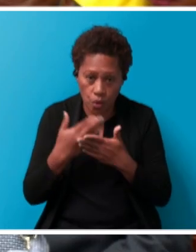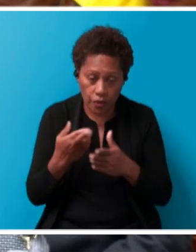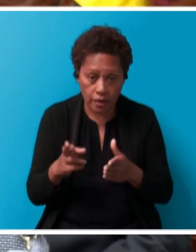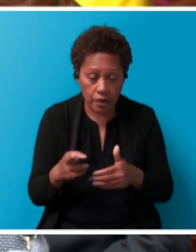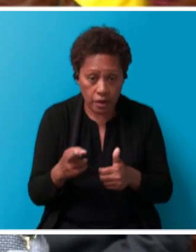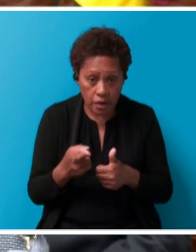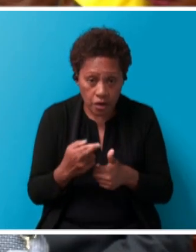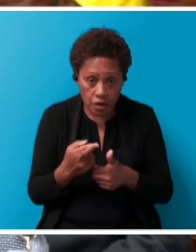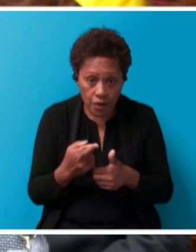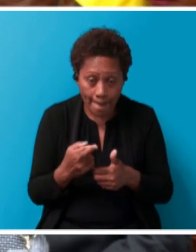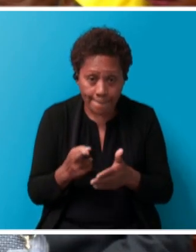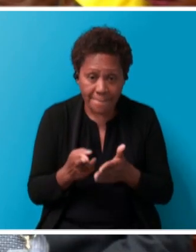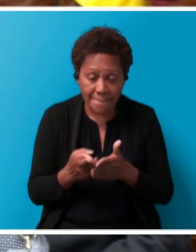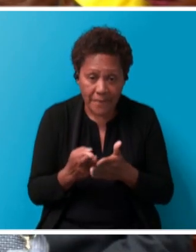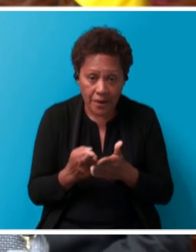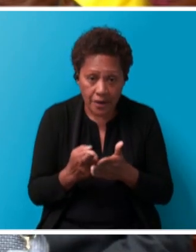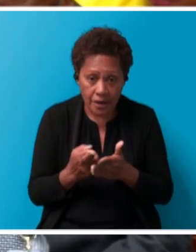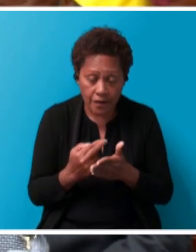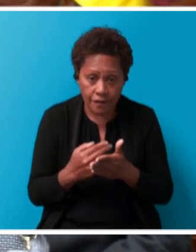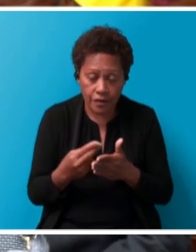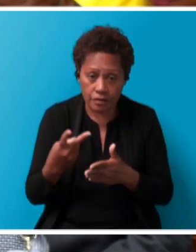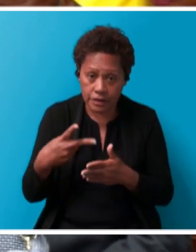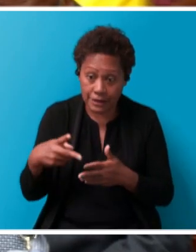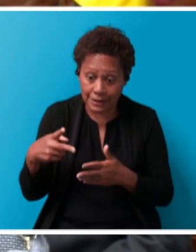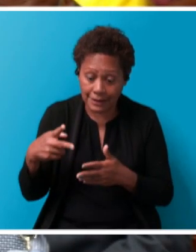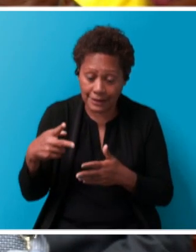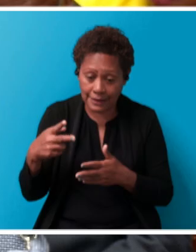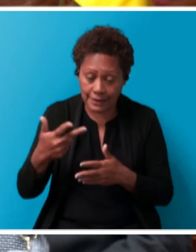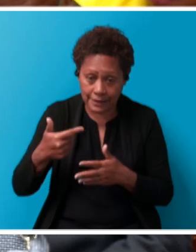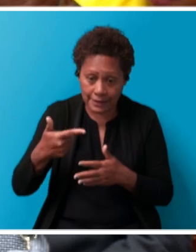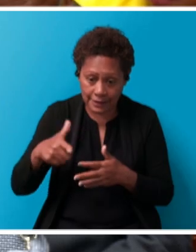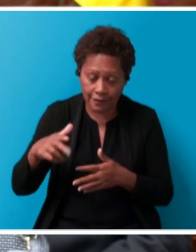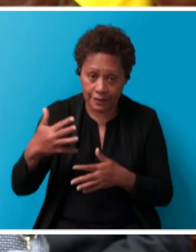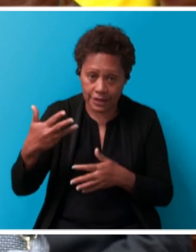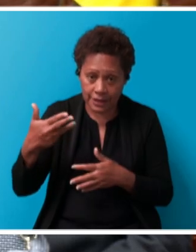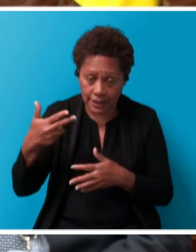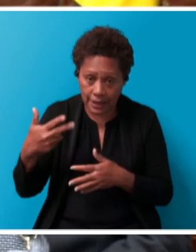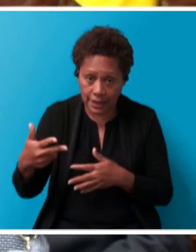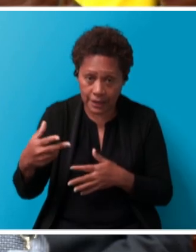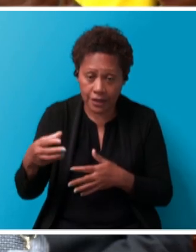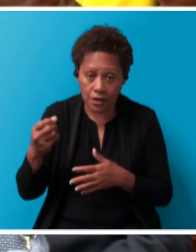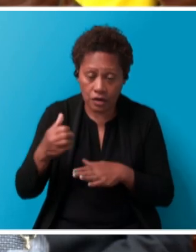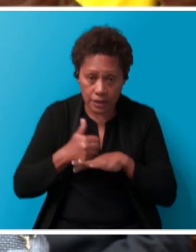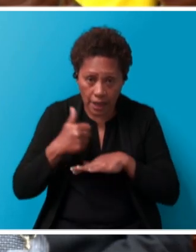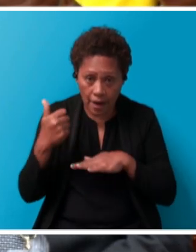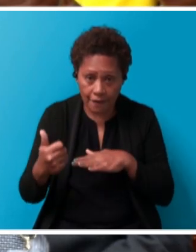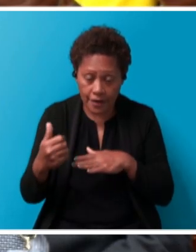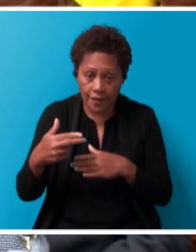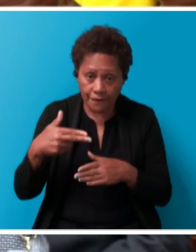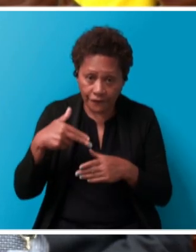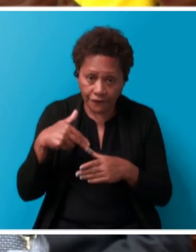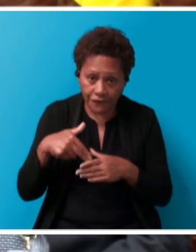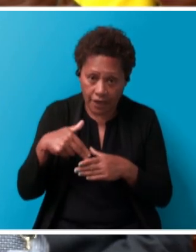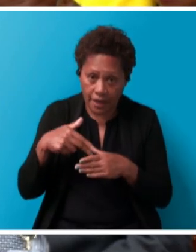last amended in 1978 and remains the principal legislation governing Fiji's petroleum sector.